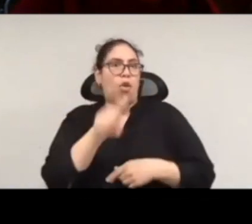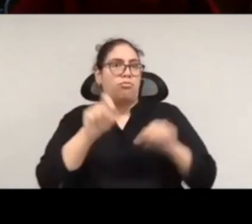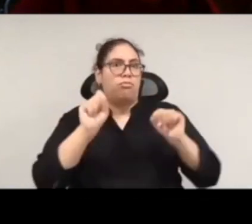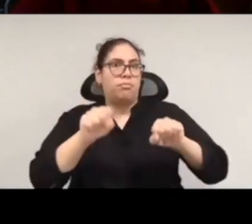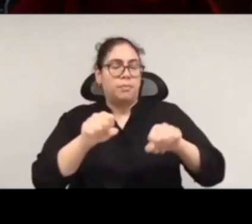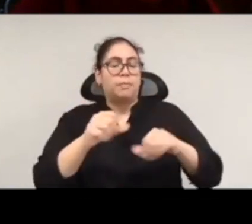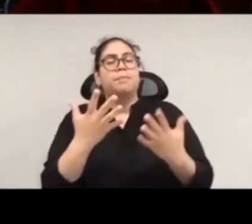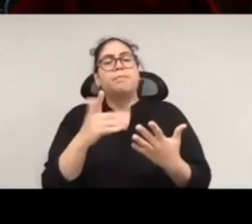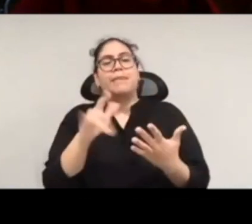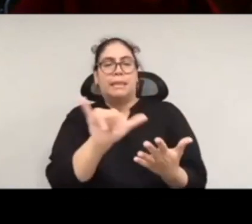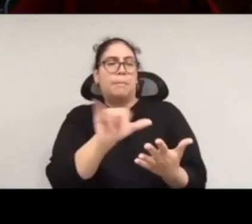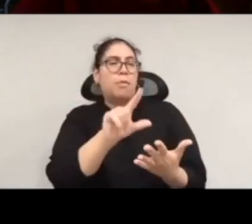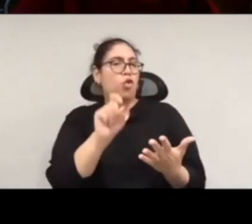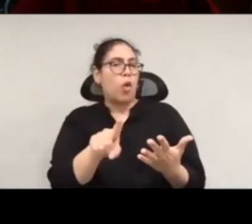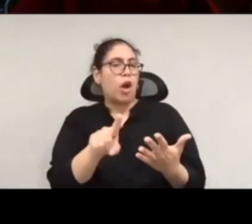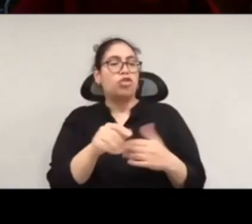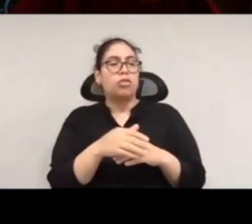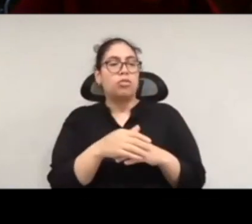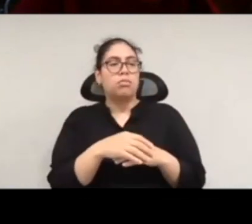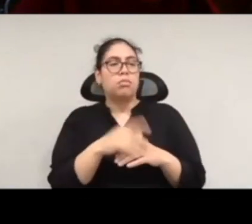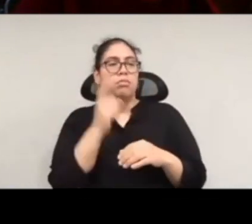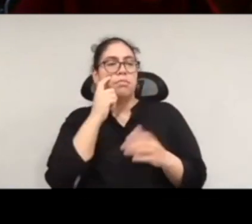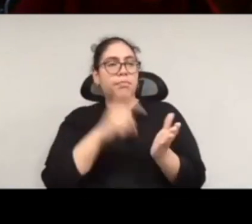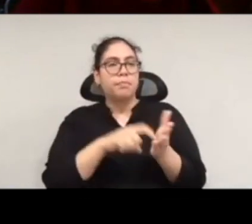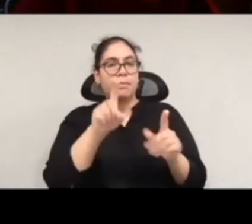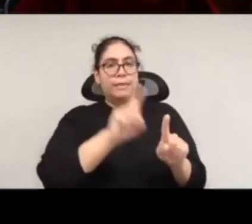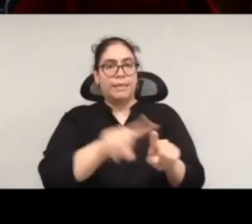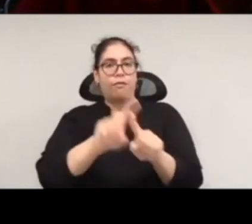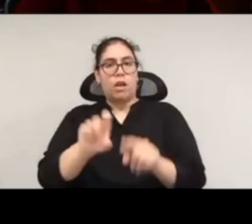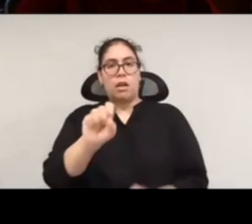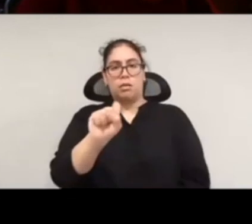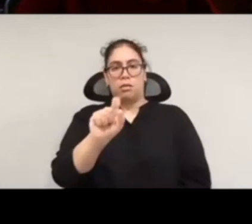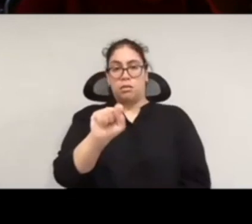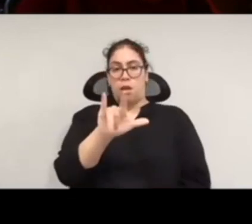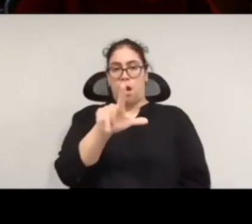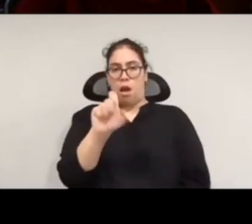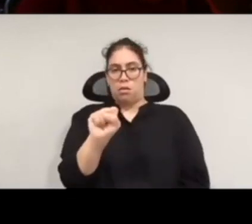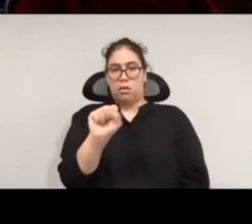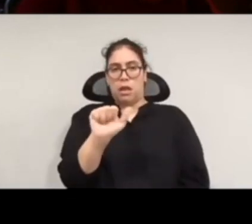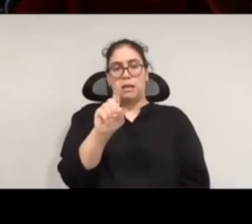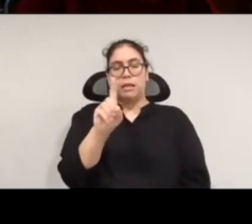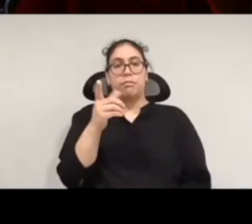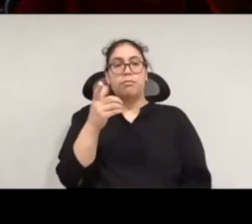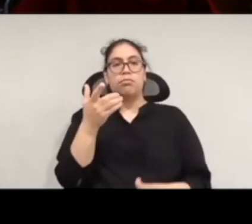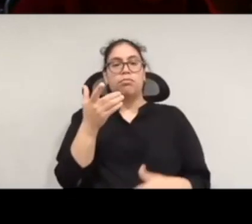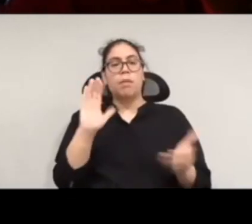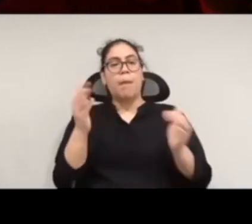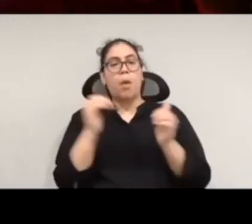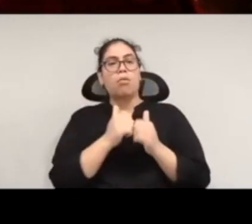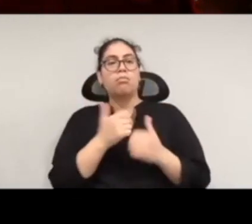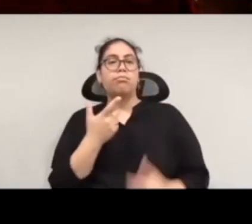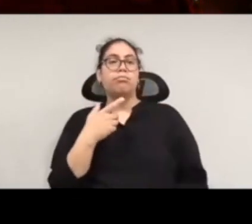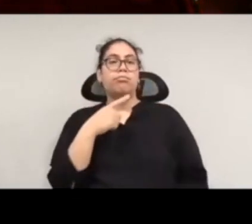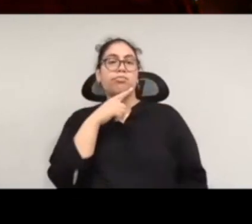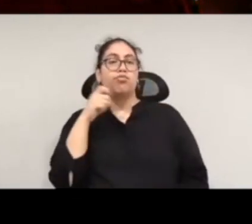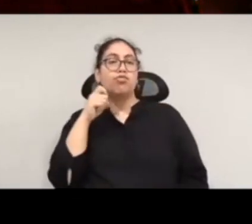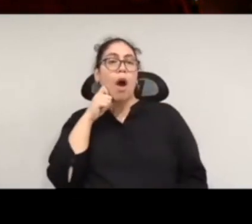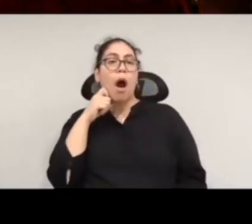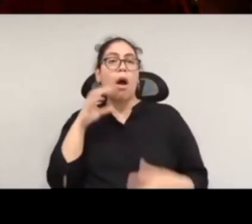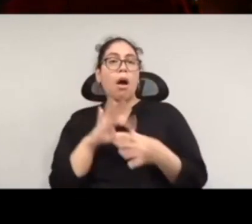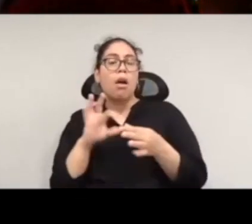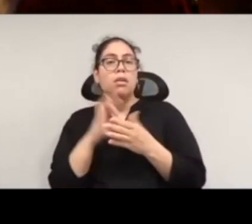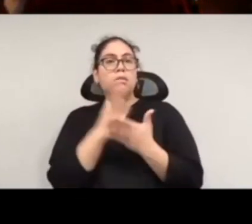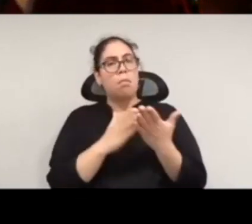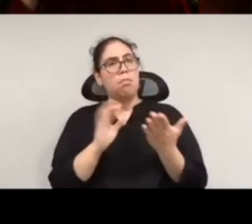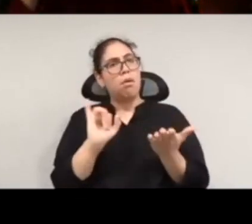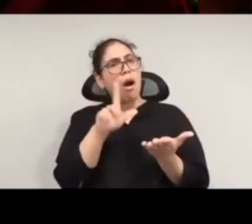about, that there are different styles of AD, more basic cut and dry, while others seem to be very artful. And,